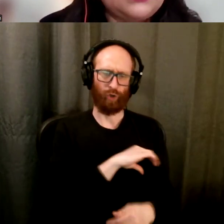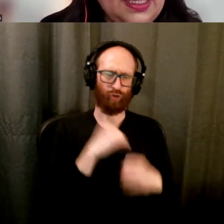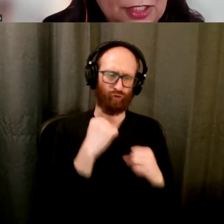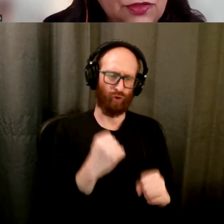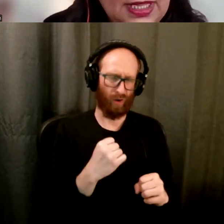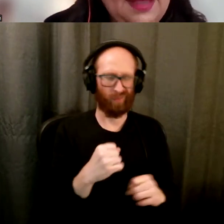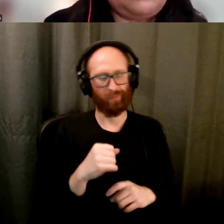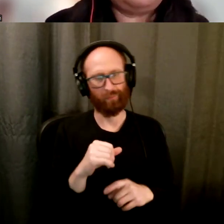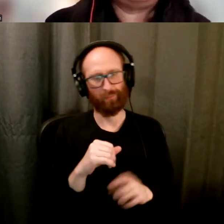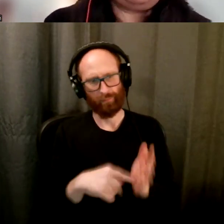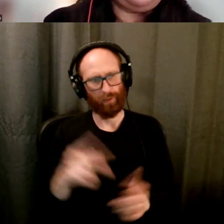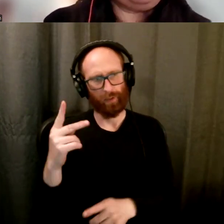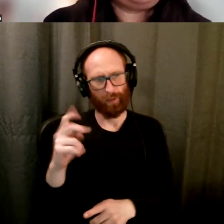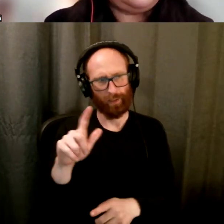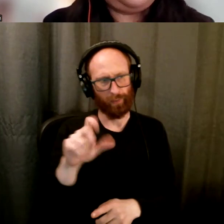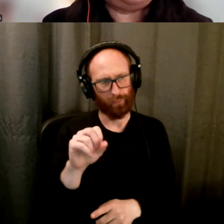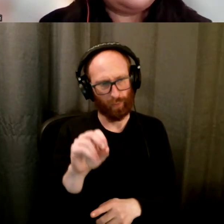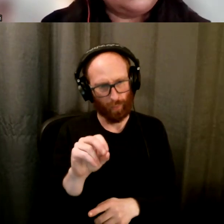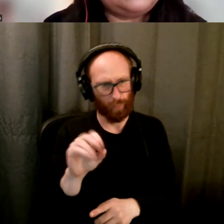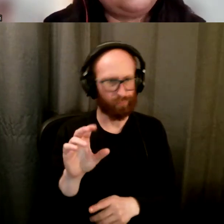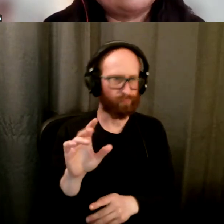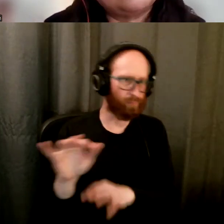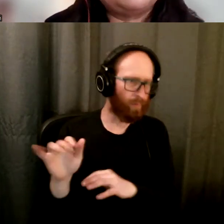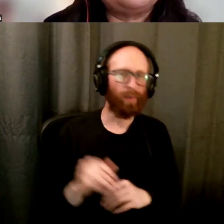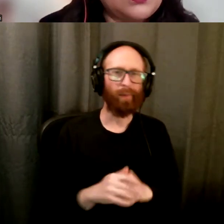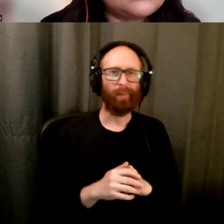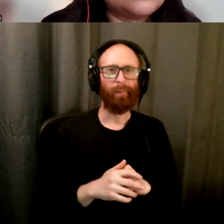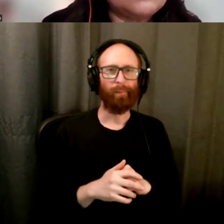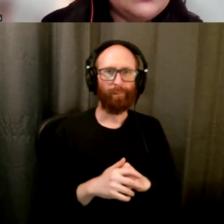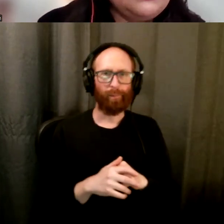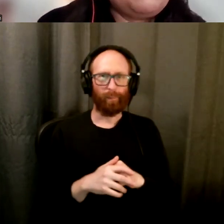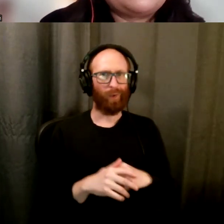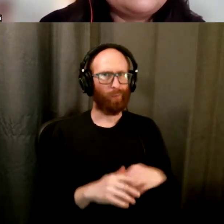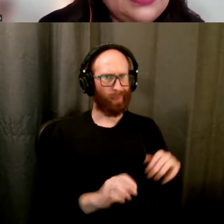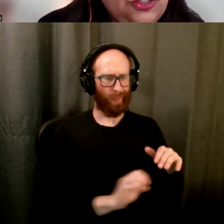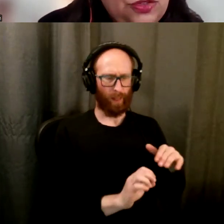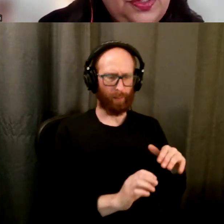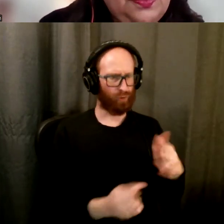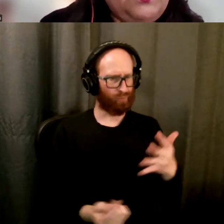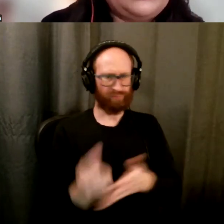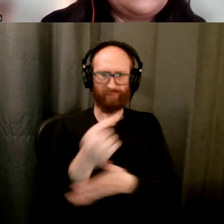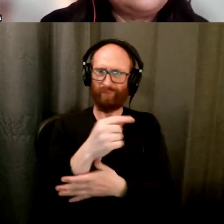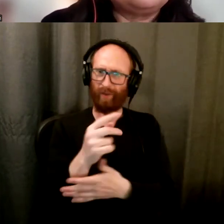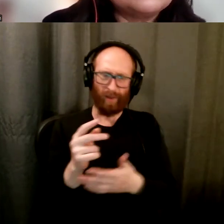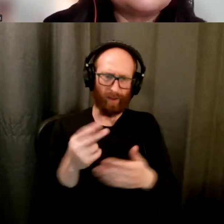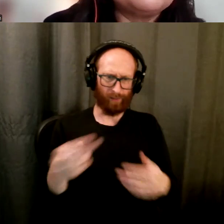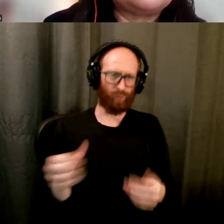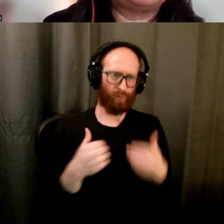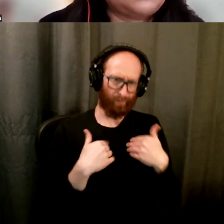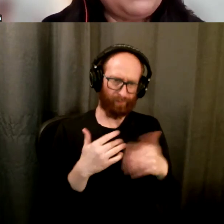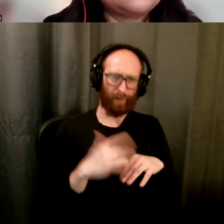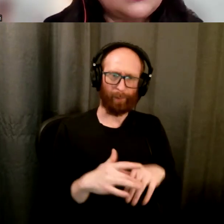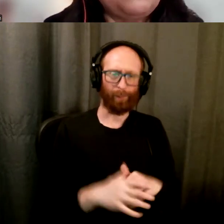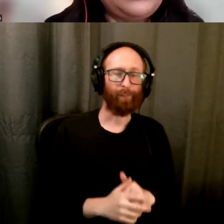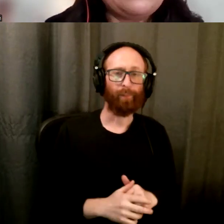especially at the elementary level, and continues all the way to high school. But I can assure you, sometimes there